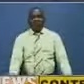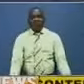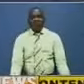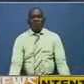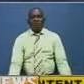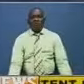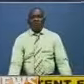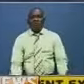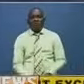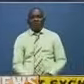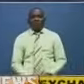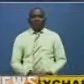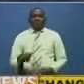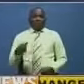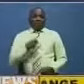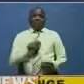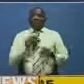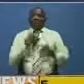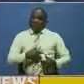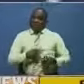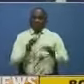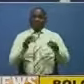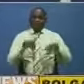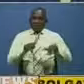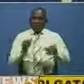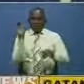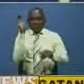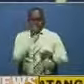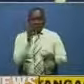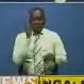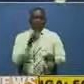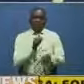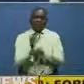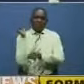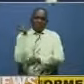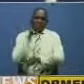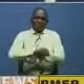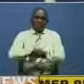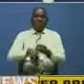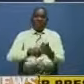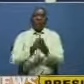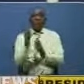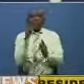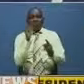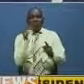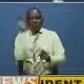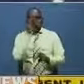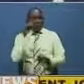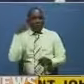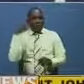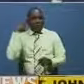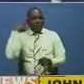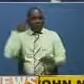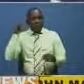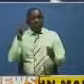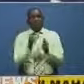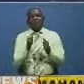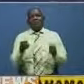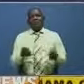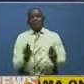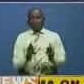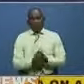not lost the battle. We are on it. We're going to clamp down all recalcitrant